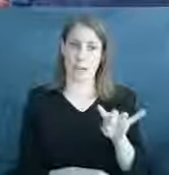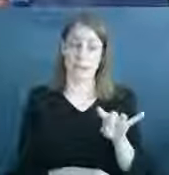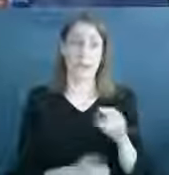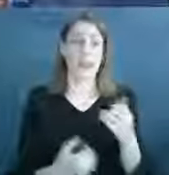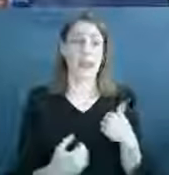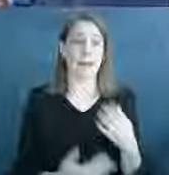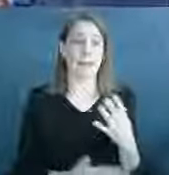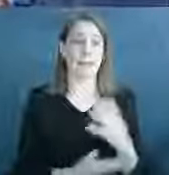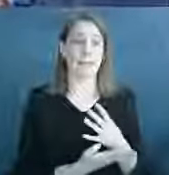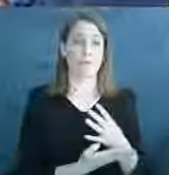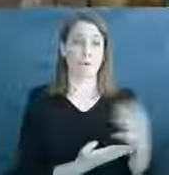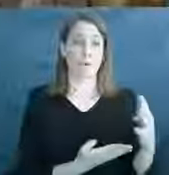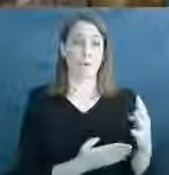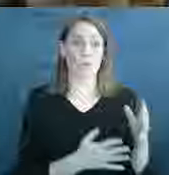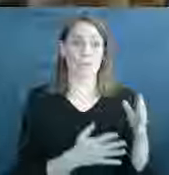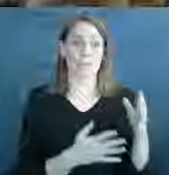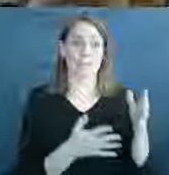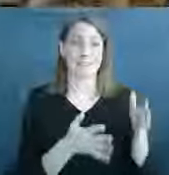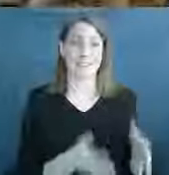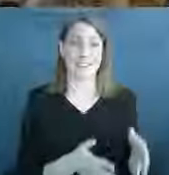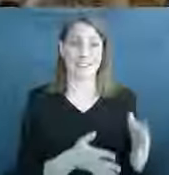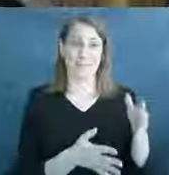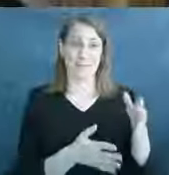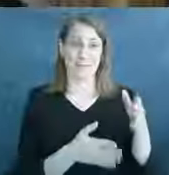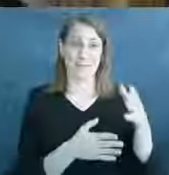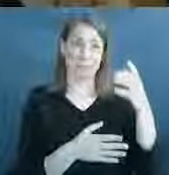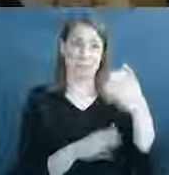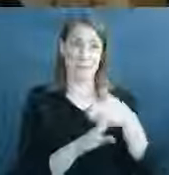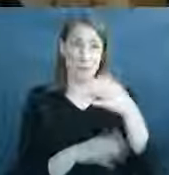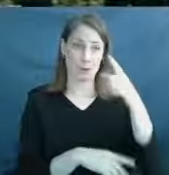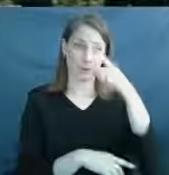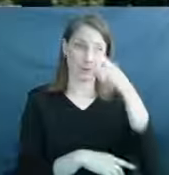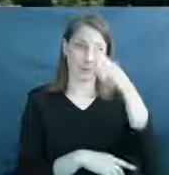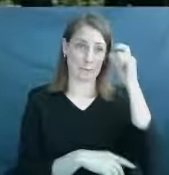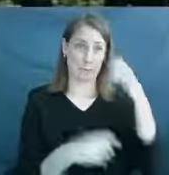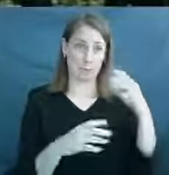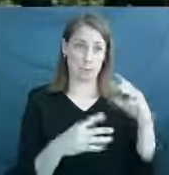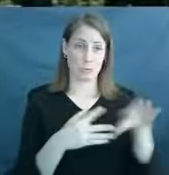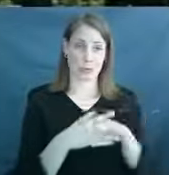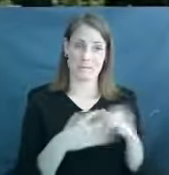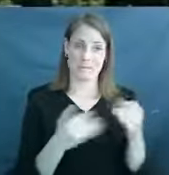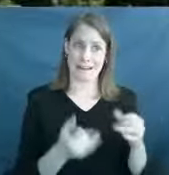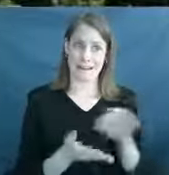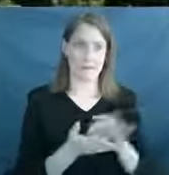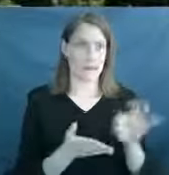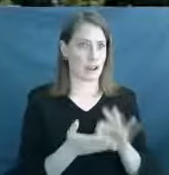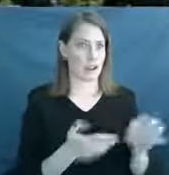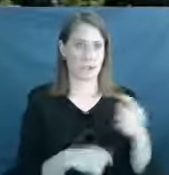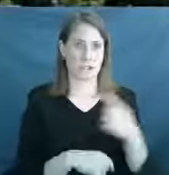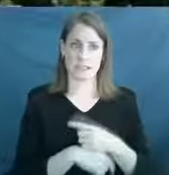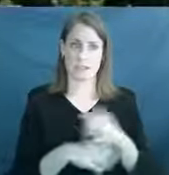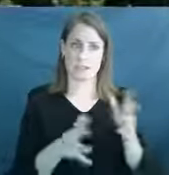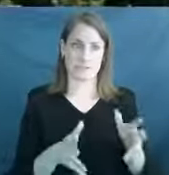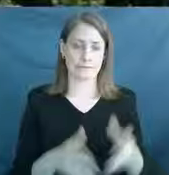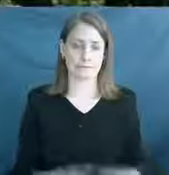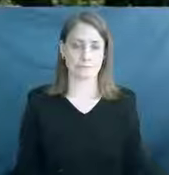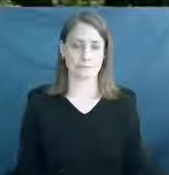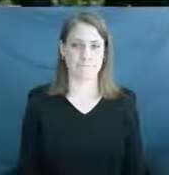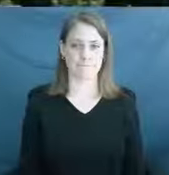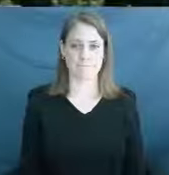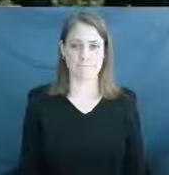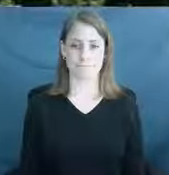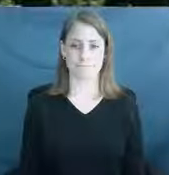with Year 8. Yep. And with 4 weeks to the end of the summer term, he's counting the days.